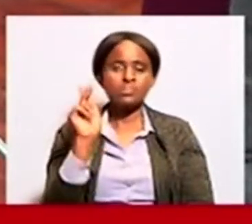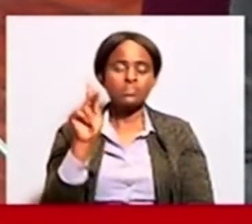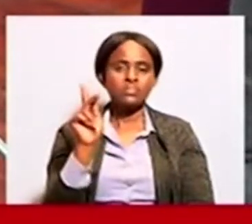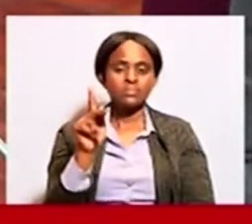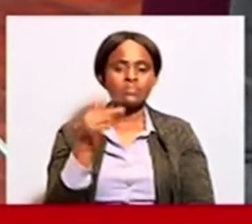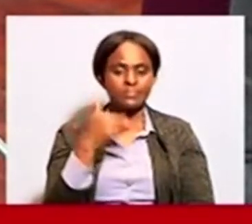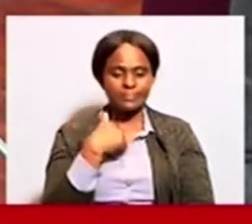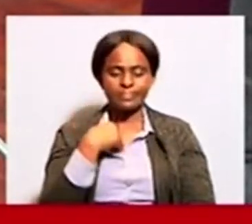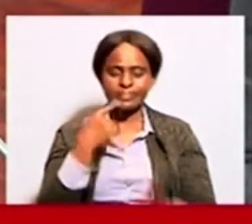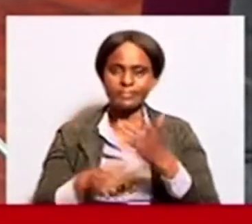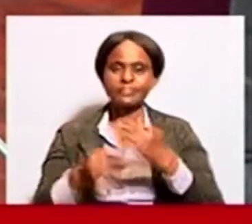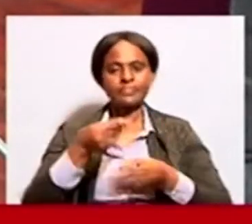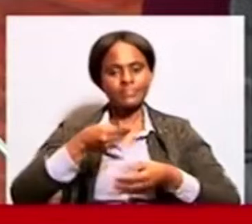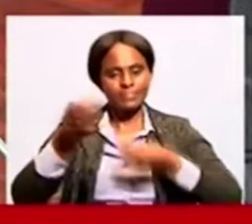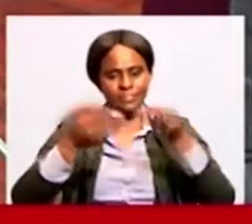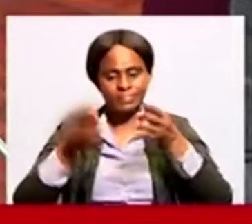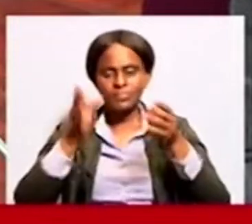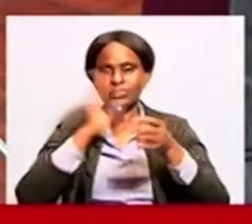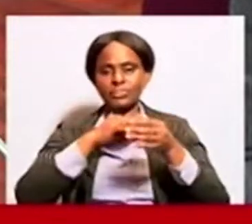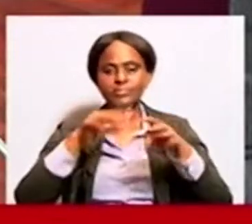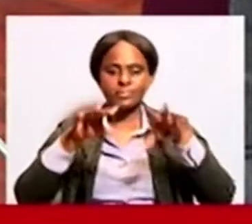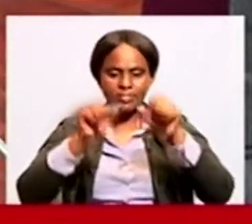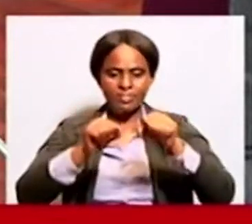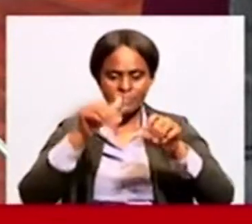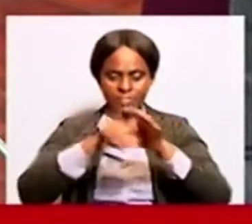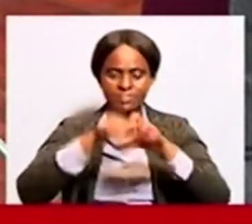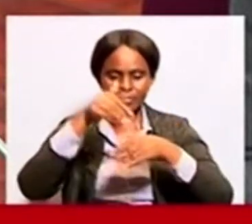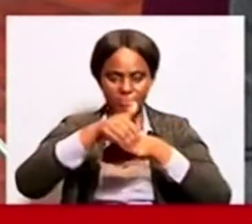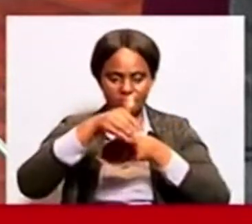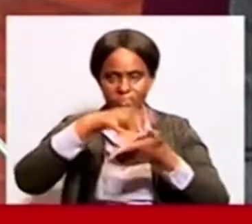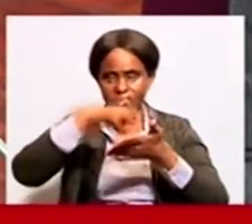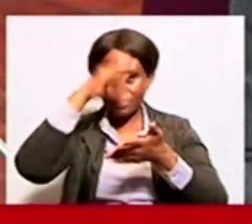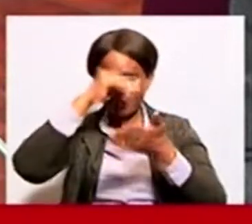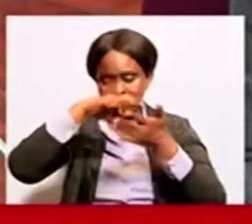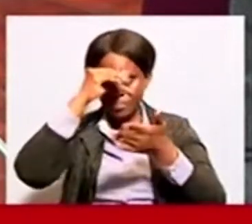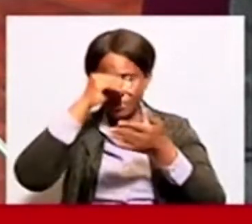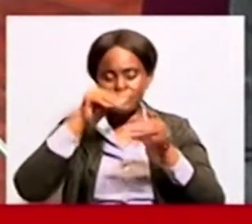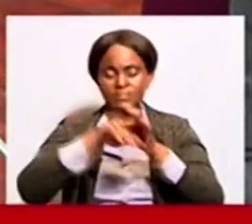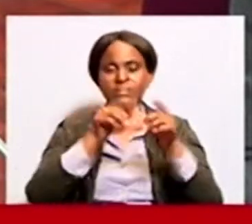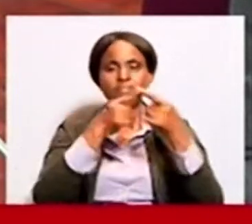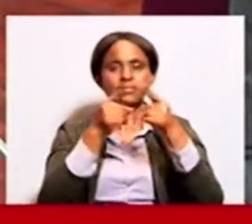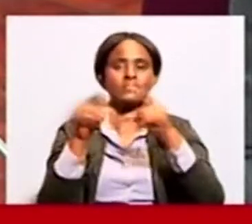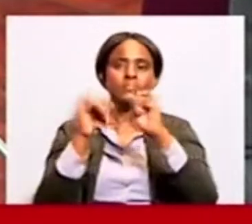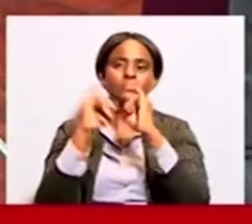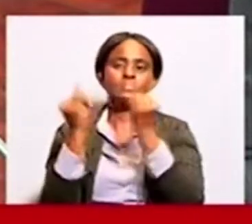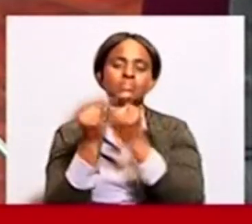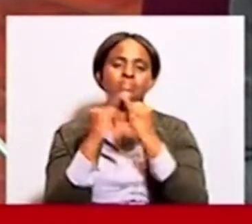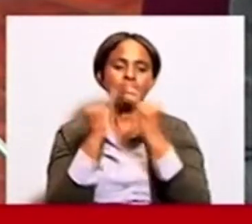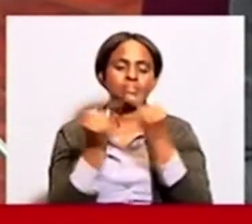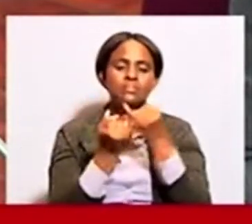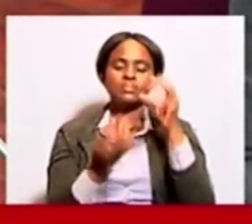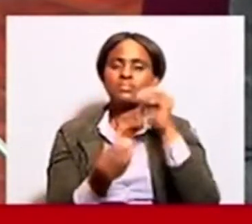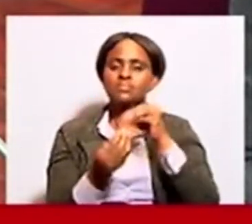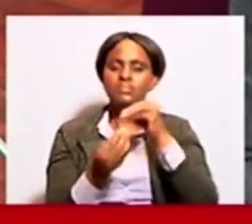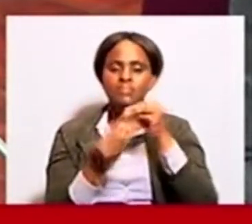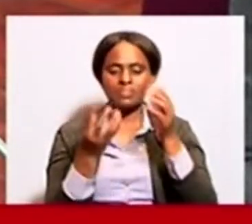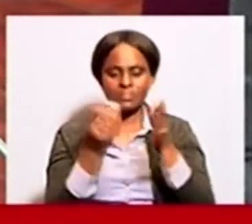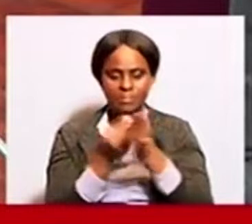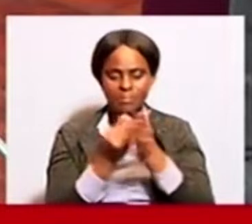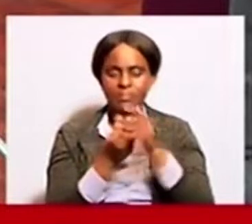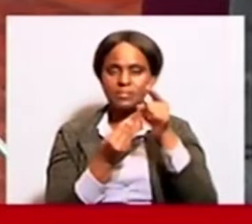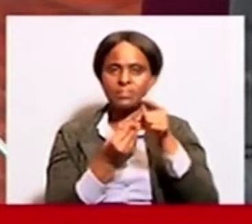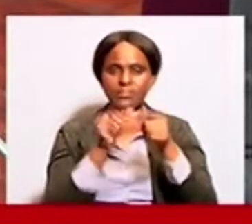kwacha has been spent on confirmed enrolled learners at various learning institutions. Further, an amount